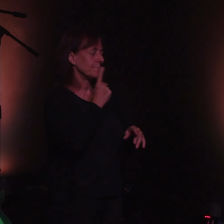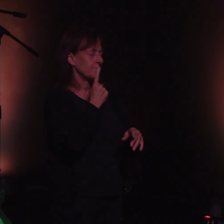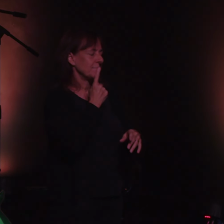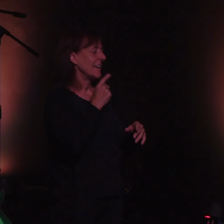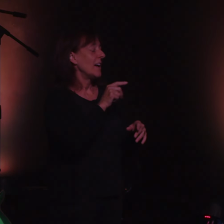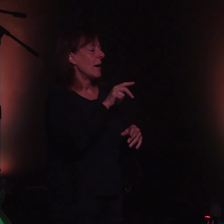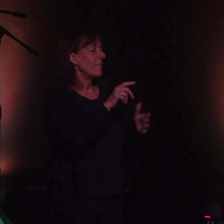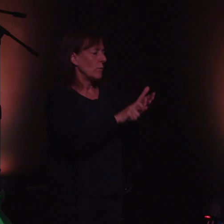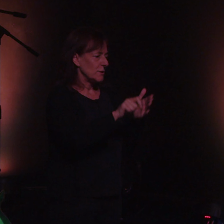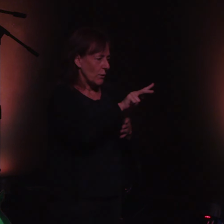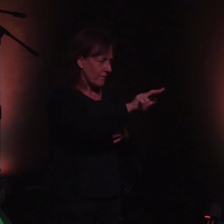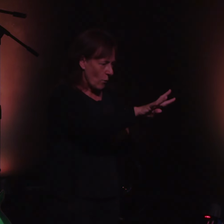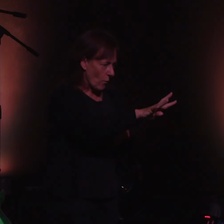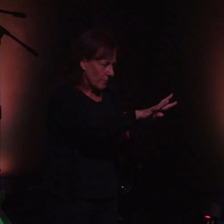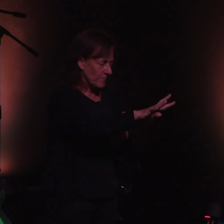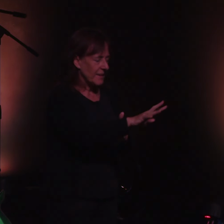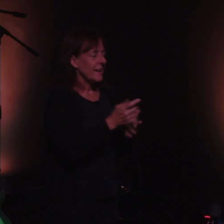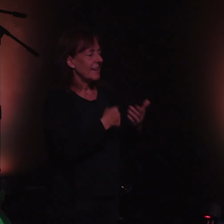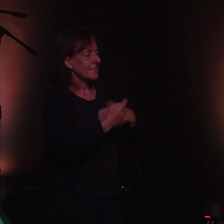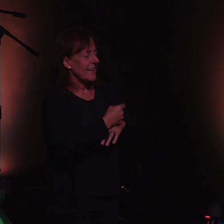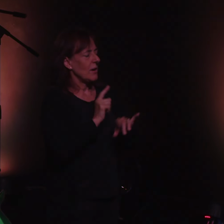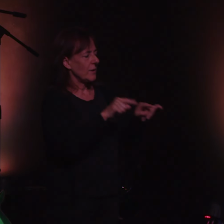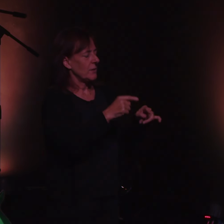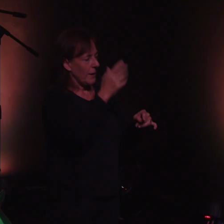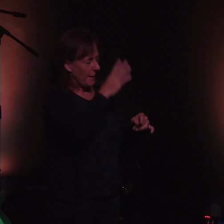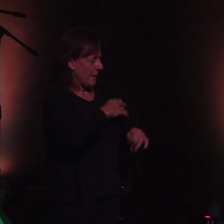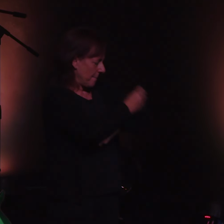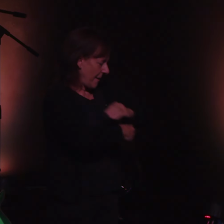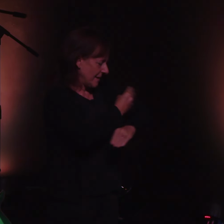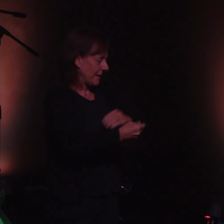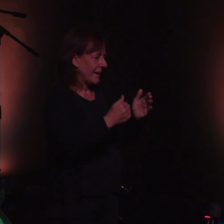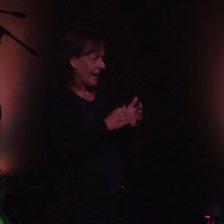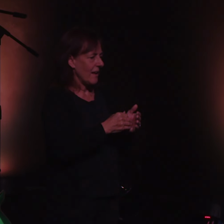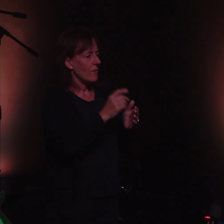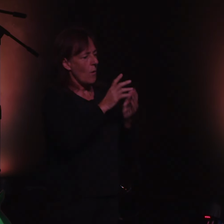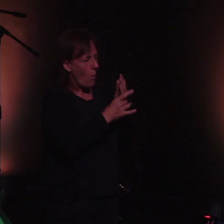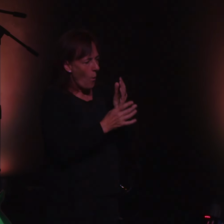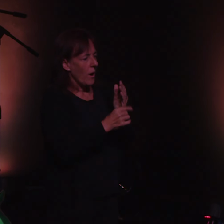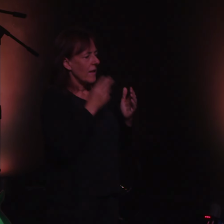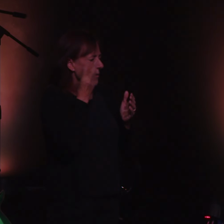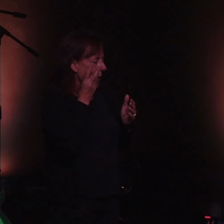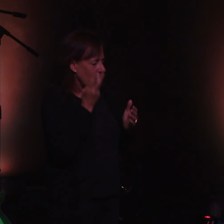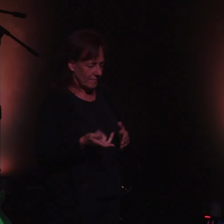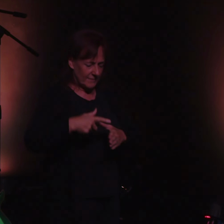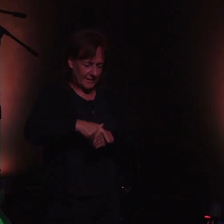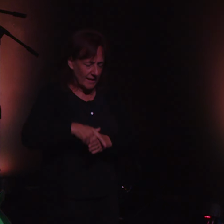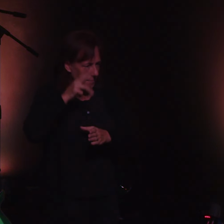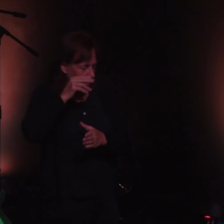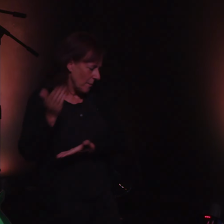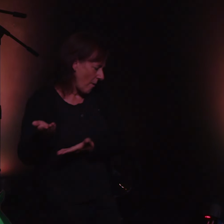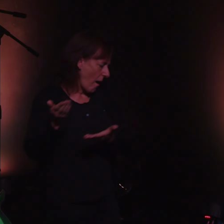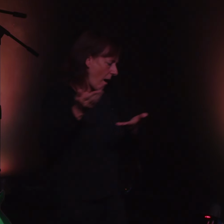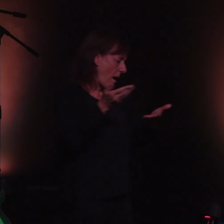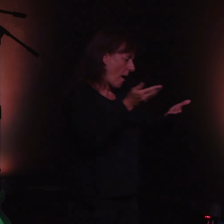verse 34. He went to him and bandaged his wounds, pouring on oil and wine. Then he put the man on his own donkey, brought him